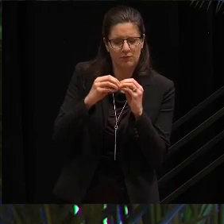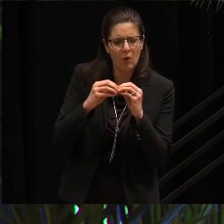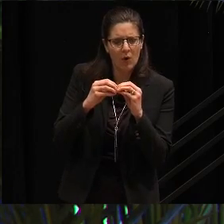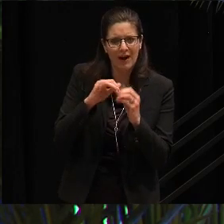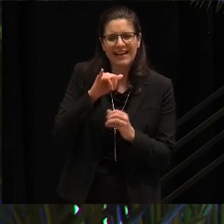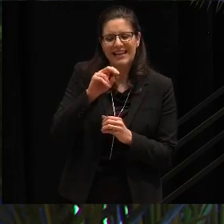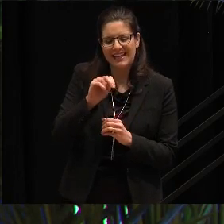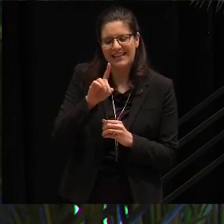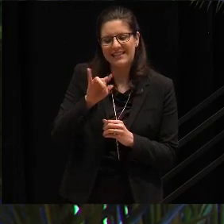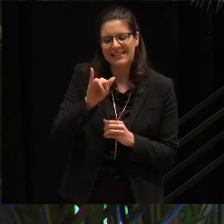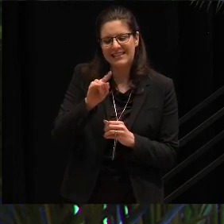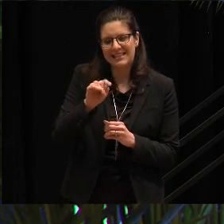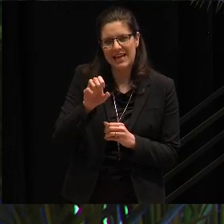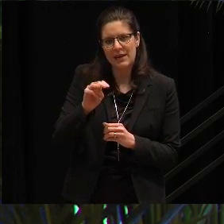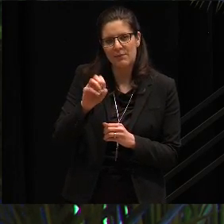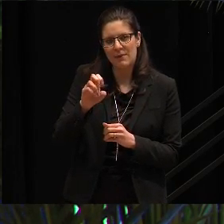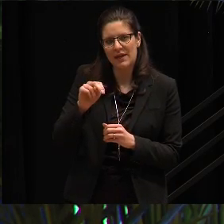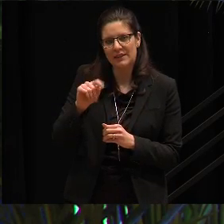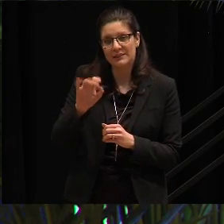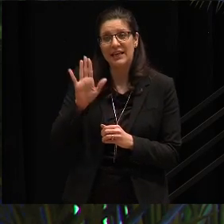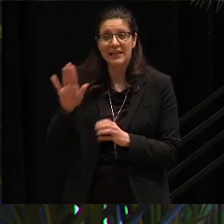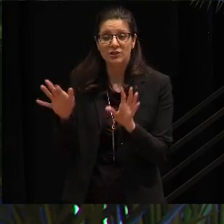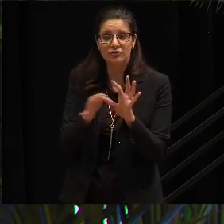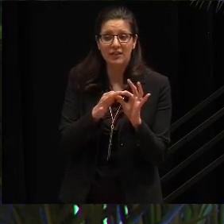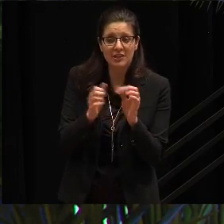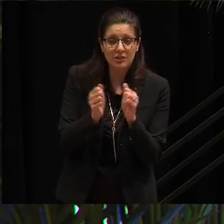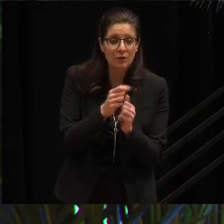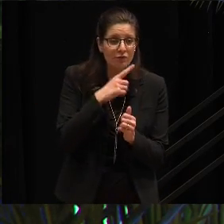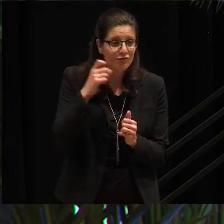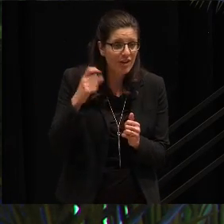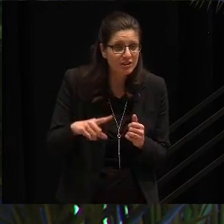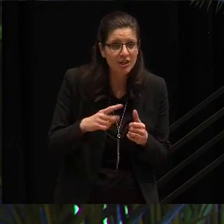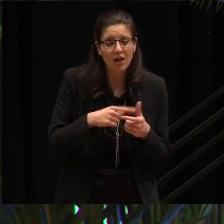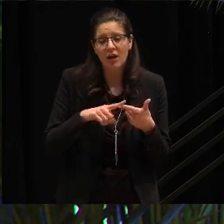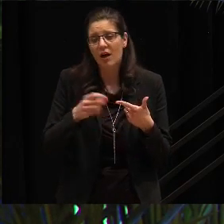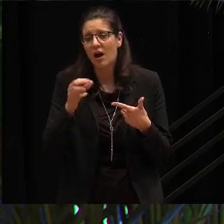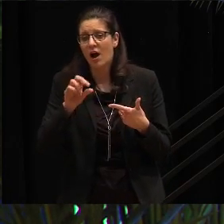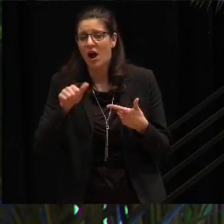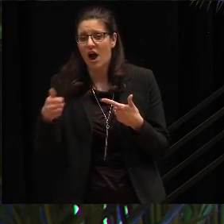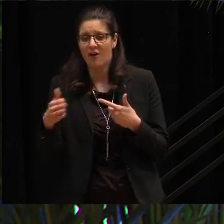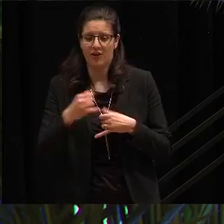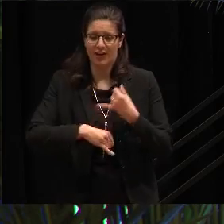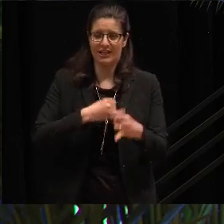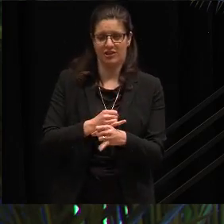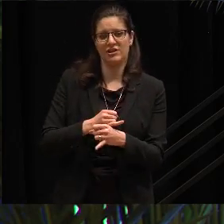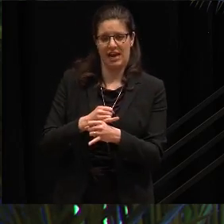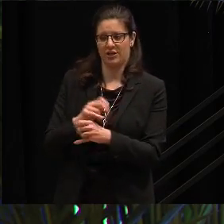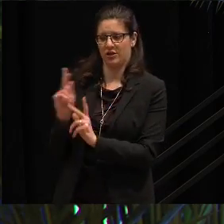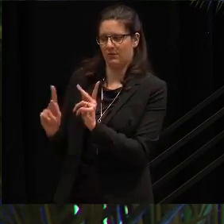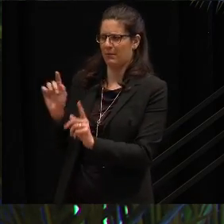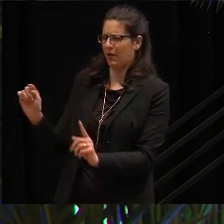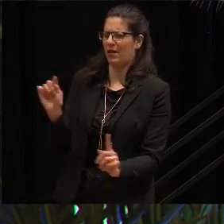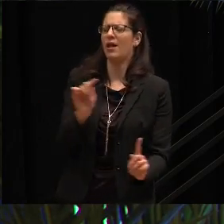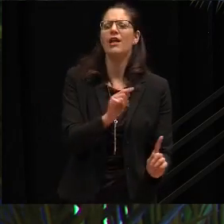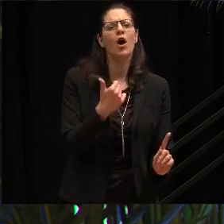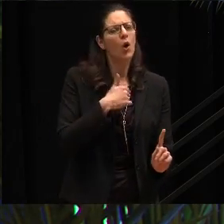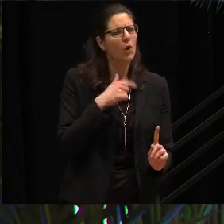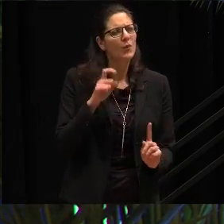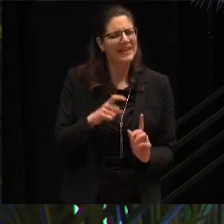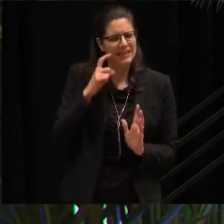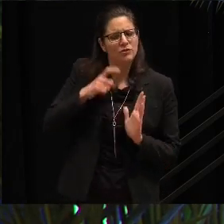over the coming months, questions of relationships with Russia or other international actors are things that I think we need to be